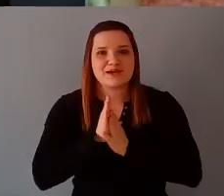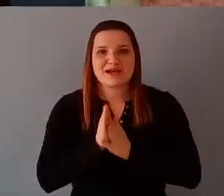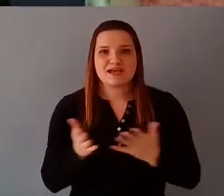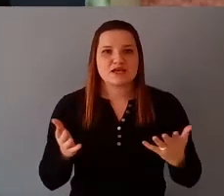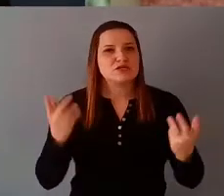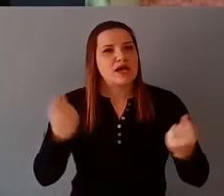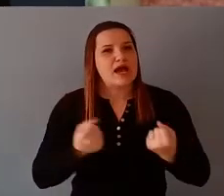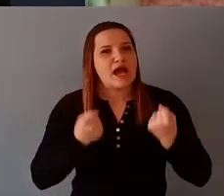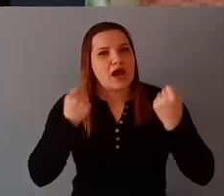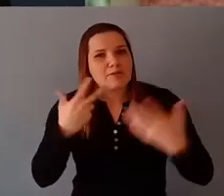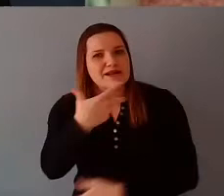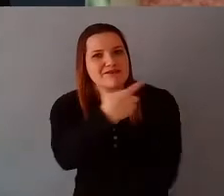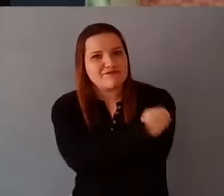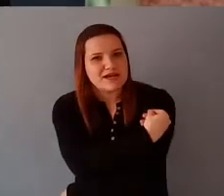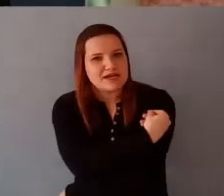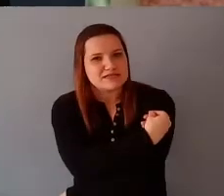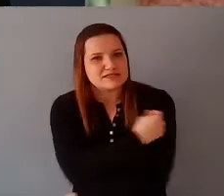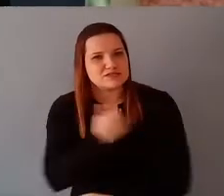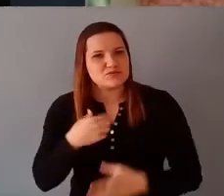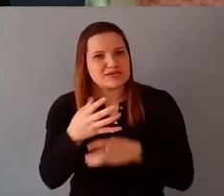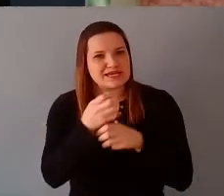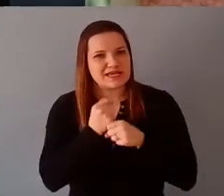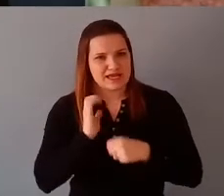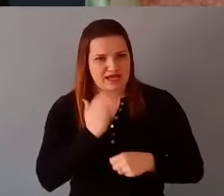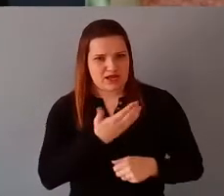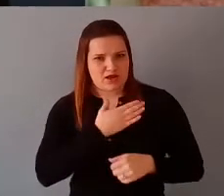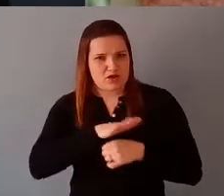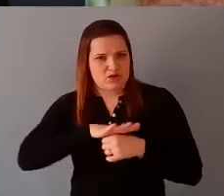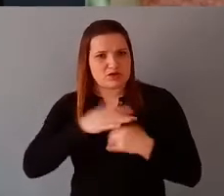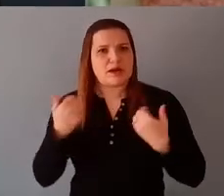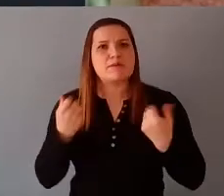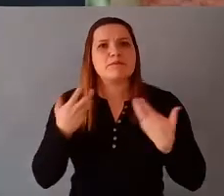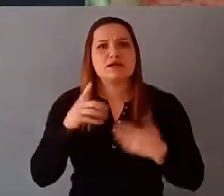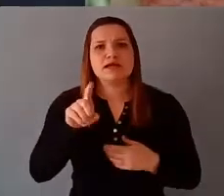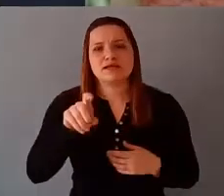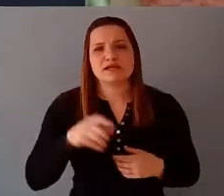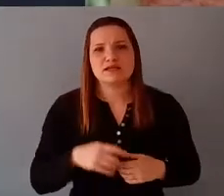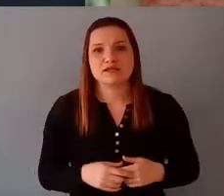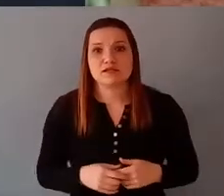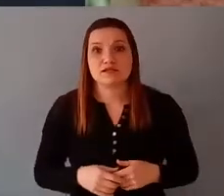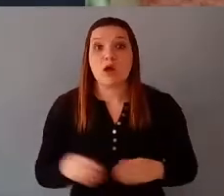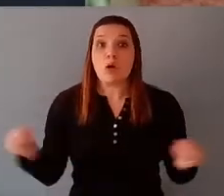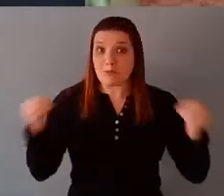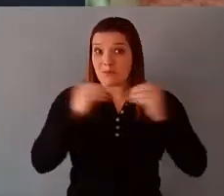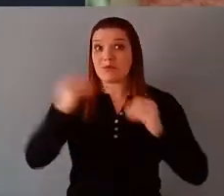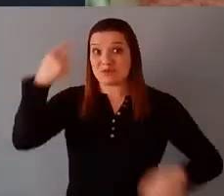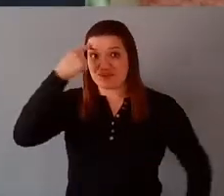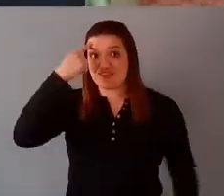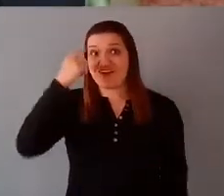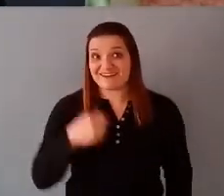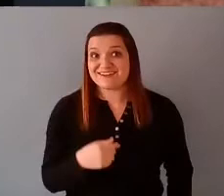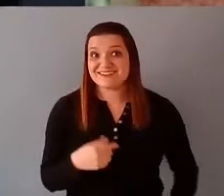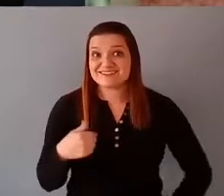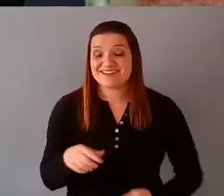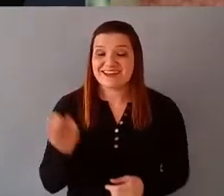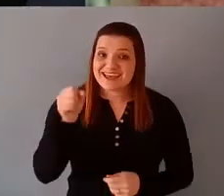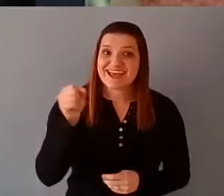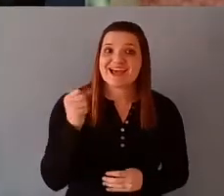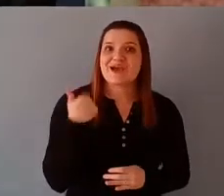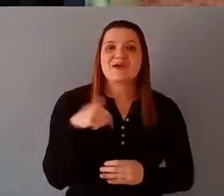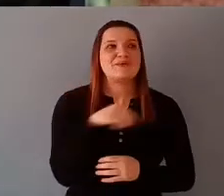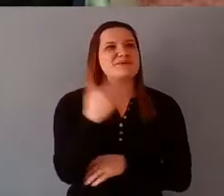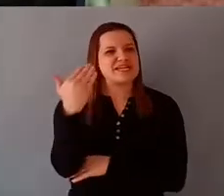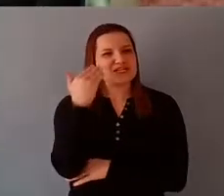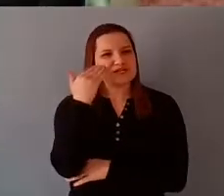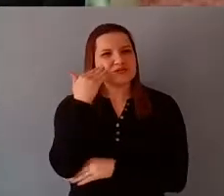how many vaccines did we receive at our facility? Yeah, more than expected. So we knew that